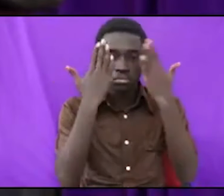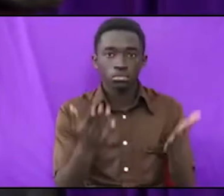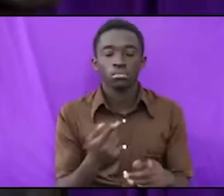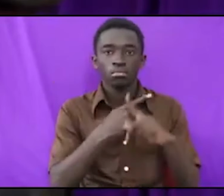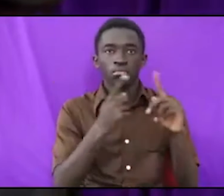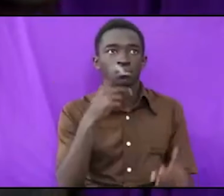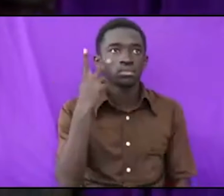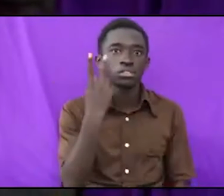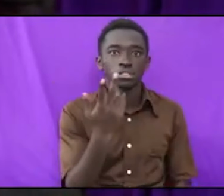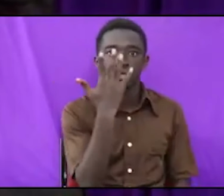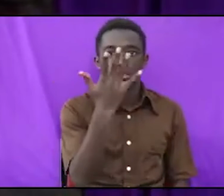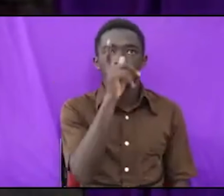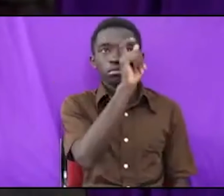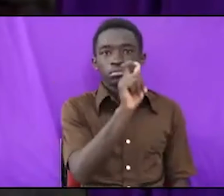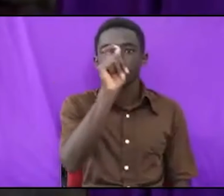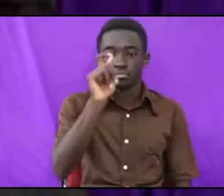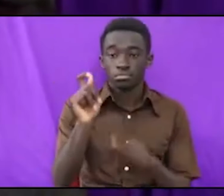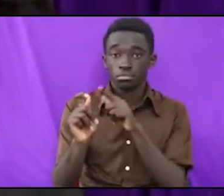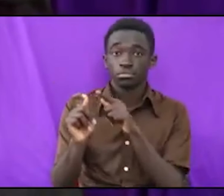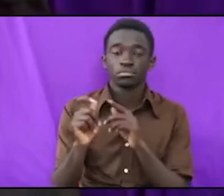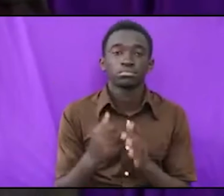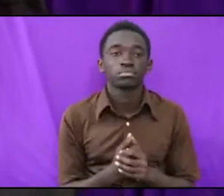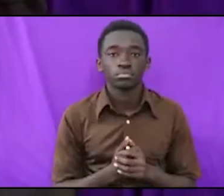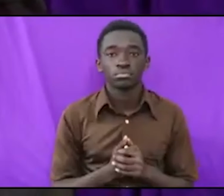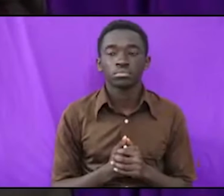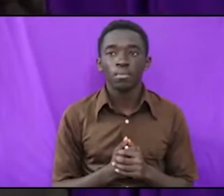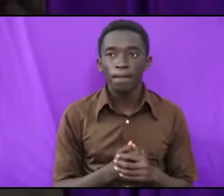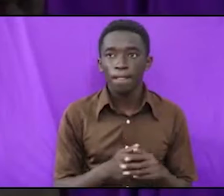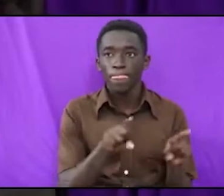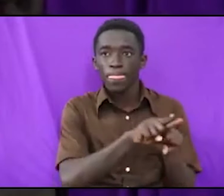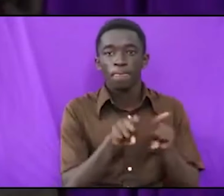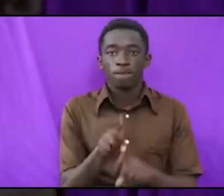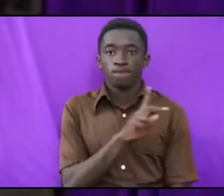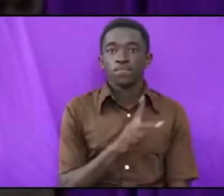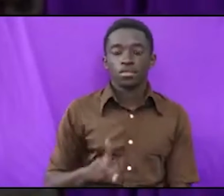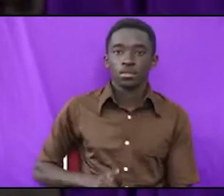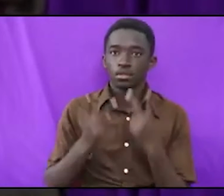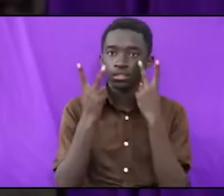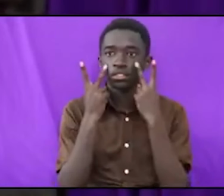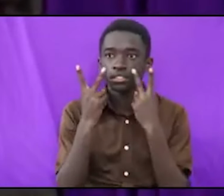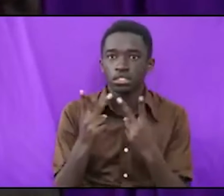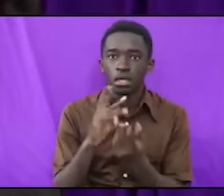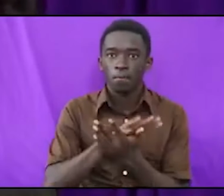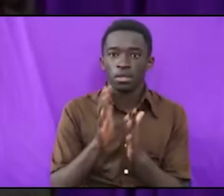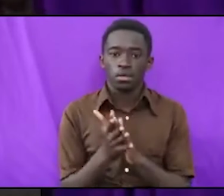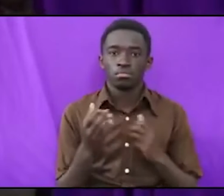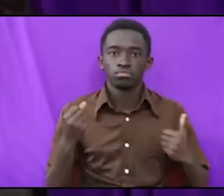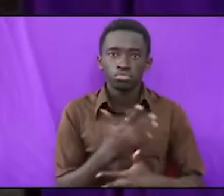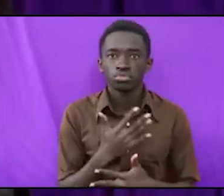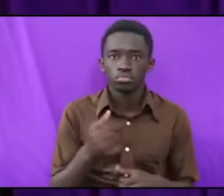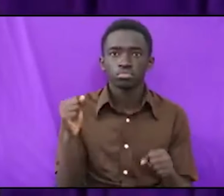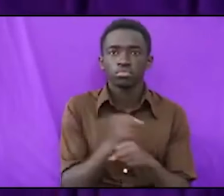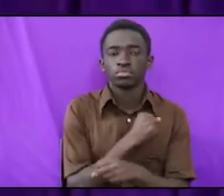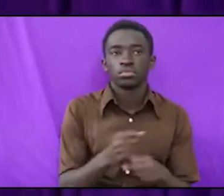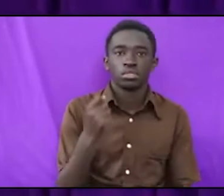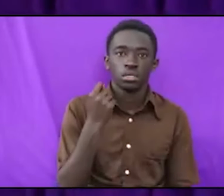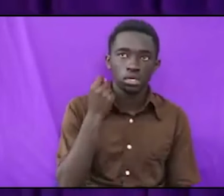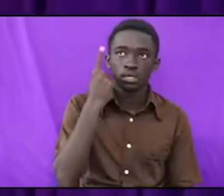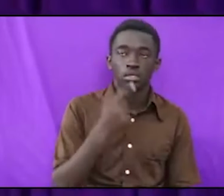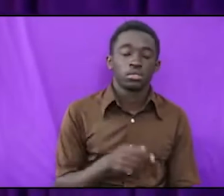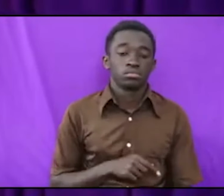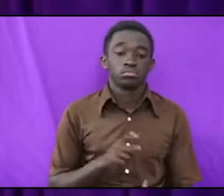writing. And the king got shocked. He couldn't understand, and so he brought